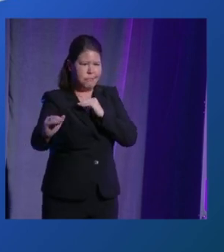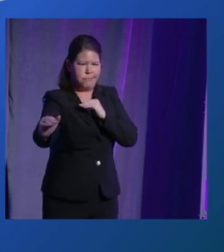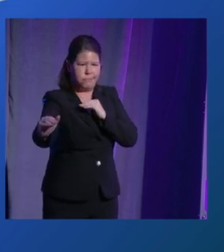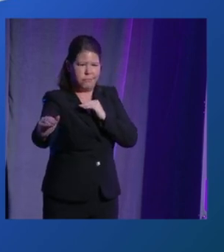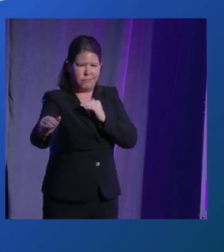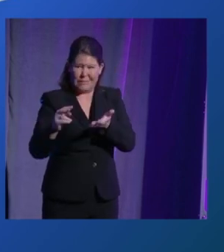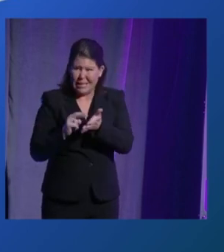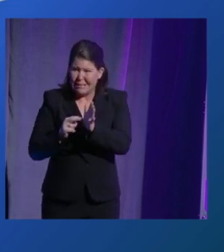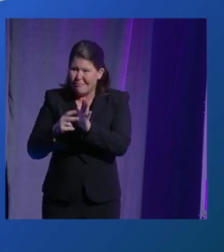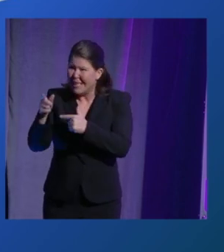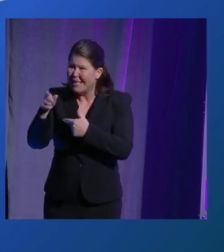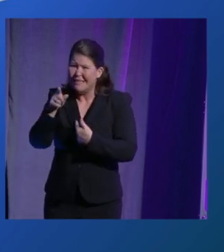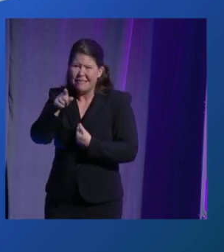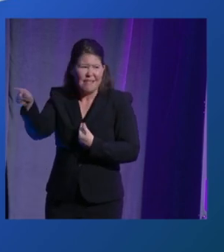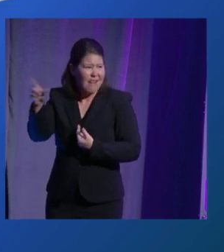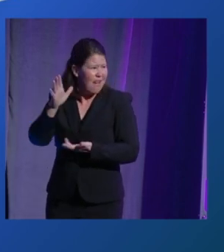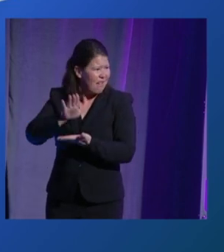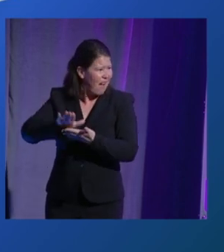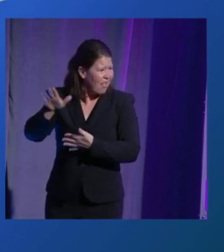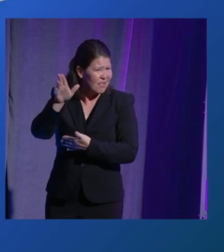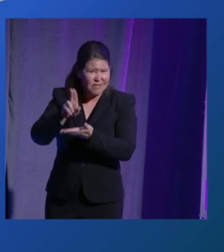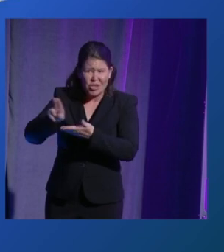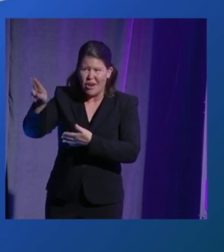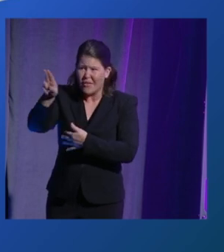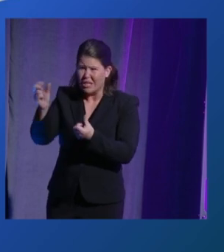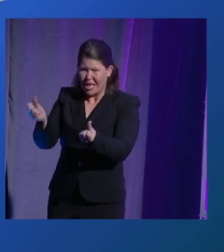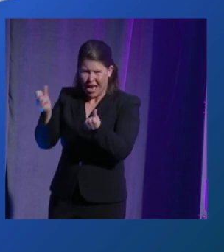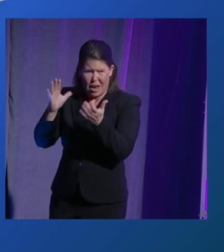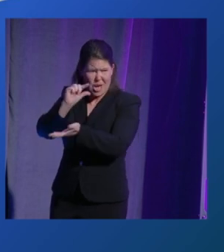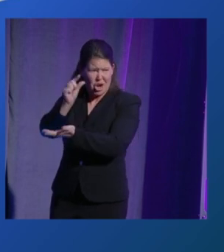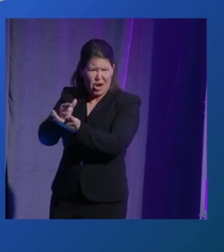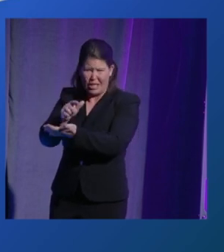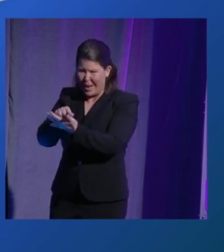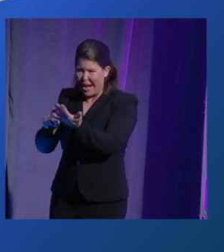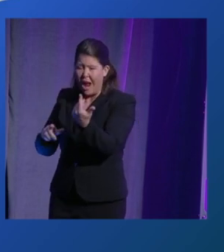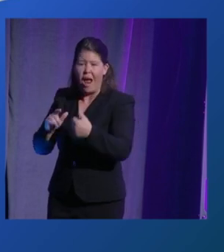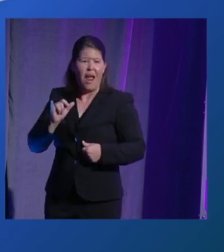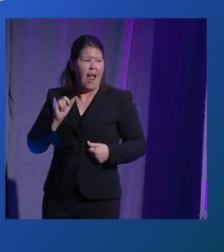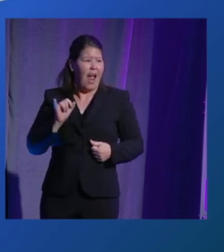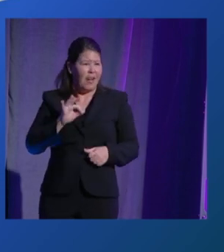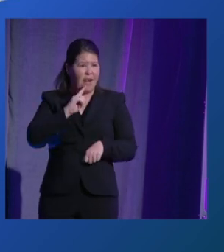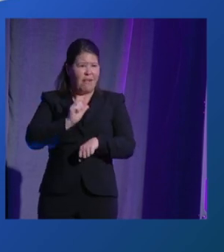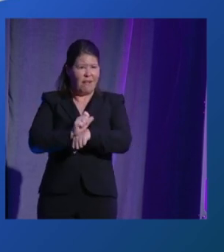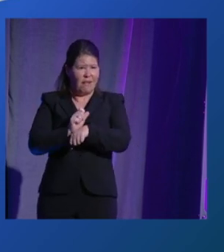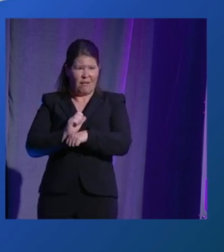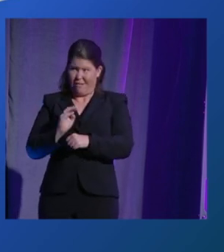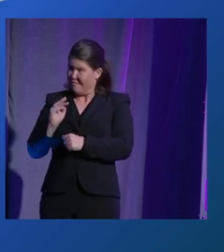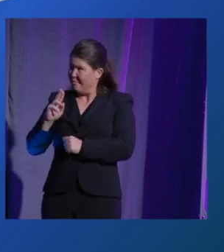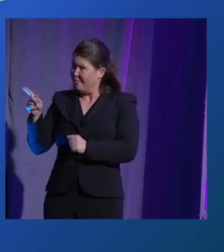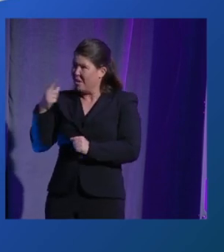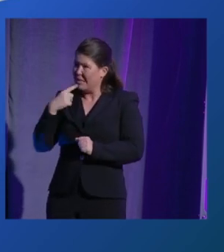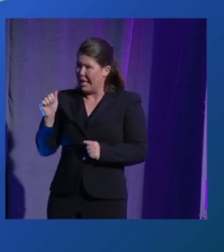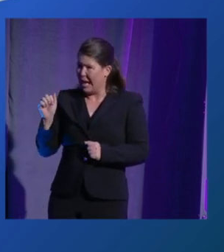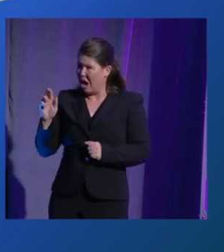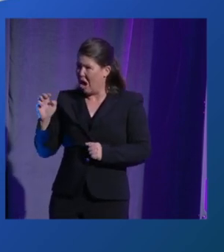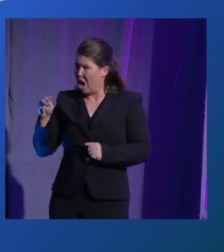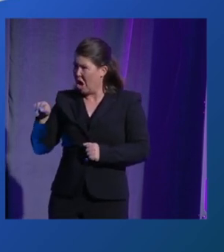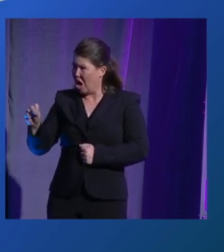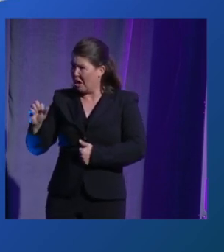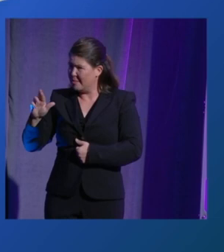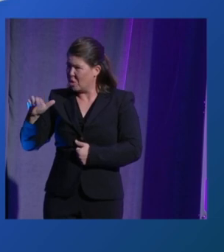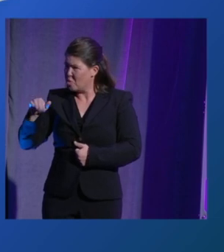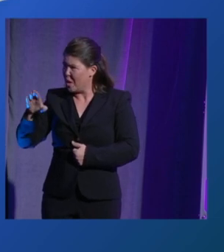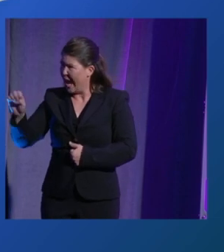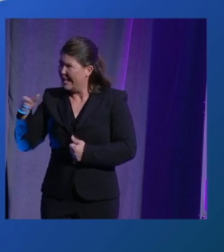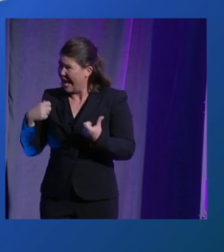education but the yield and the number of Engineers so if it's an arms race and how many Engineers you have inside the castle